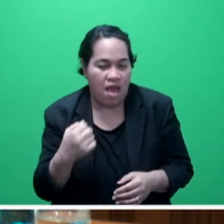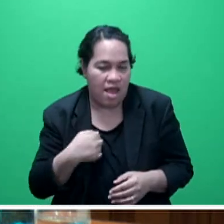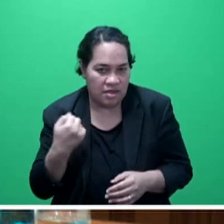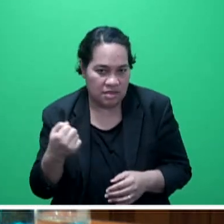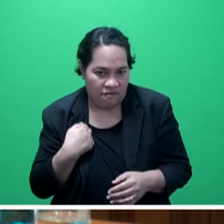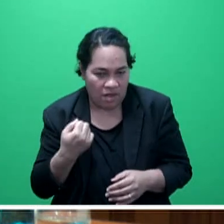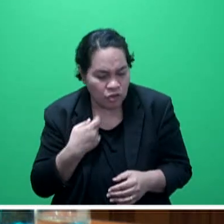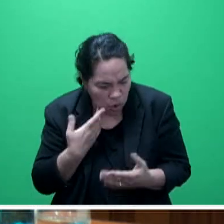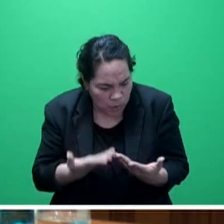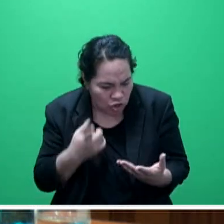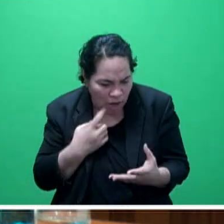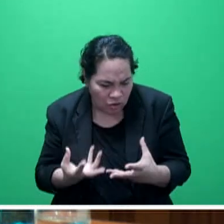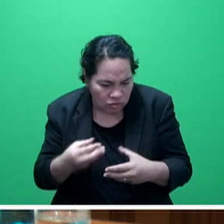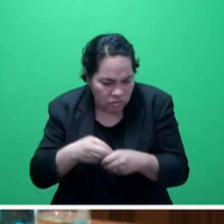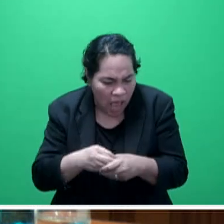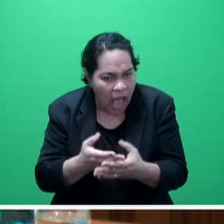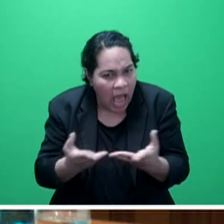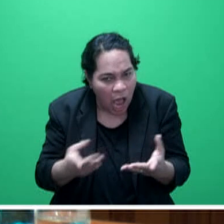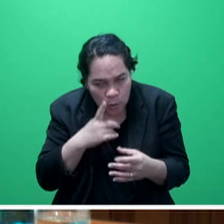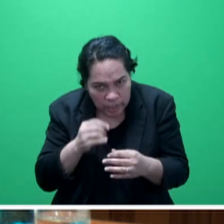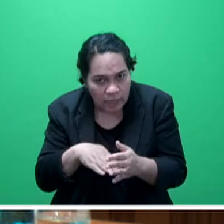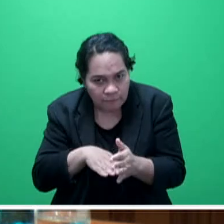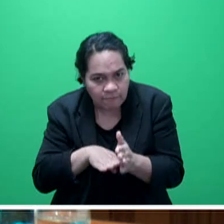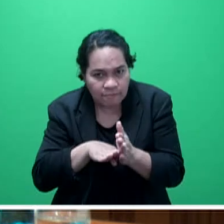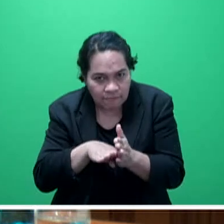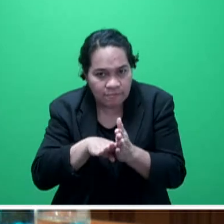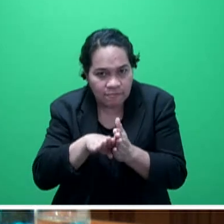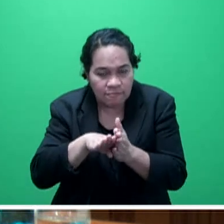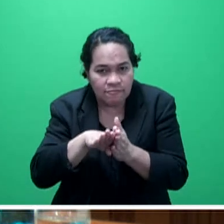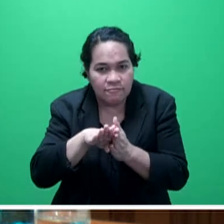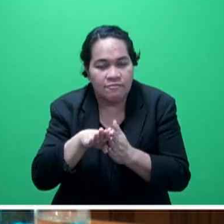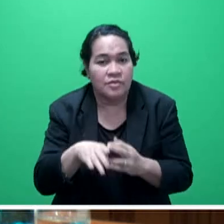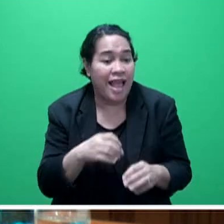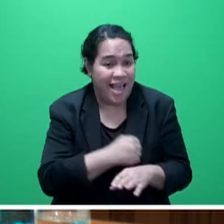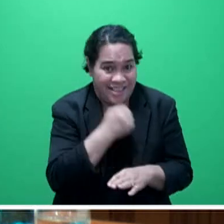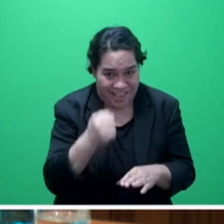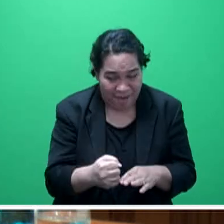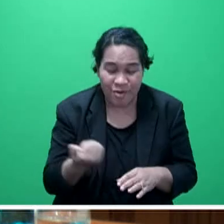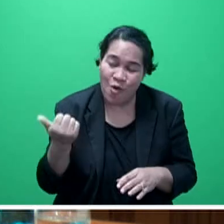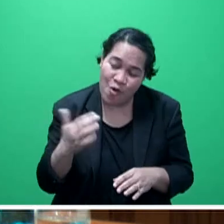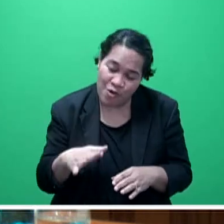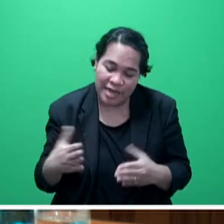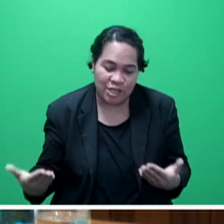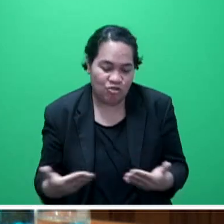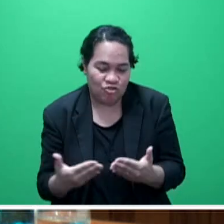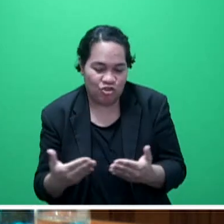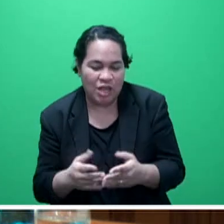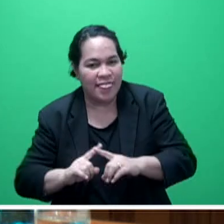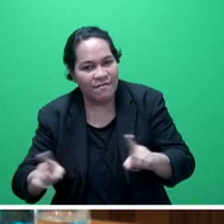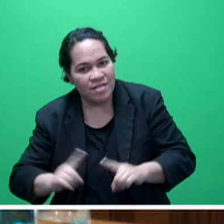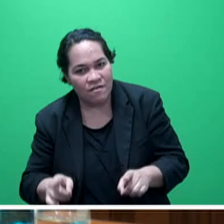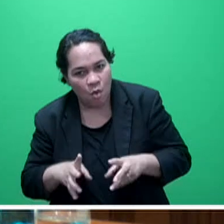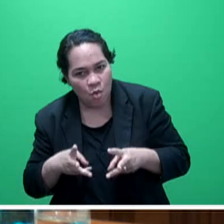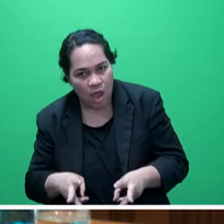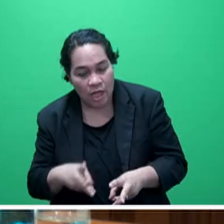recovery measures into the budget is the way to go. The government has introduced measures that will assist in